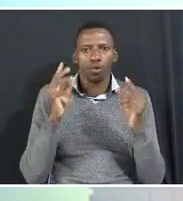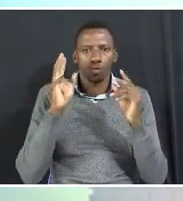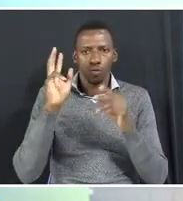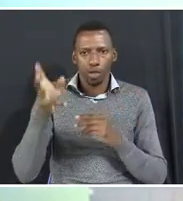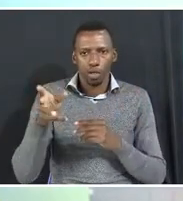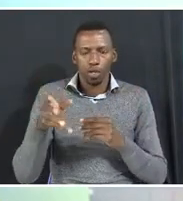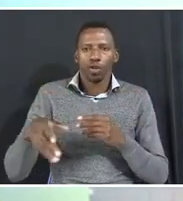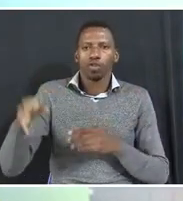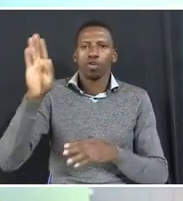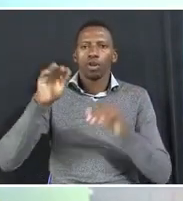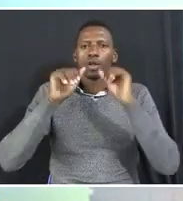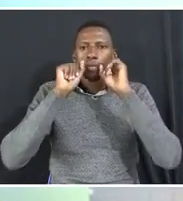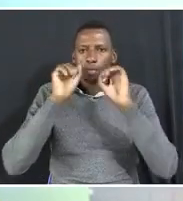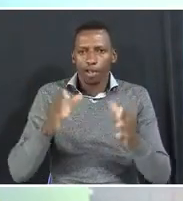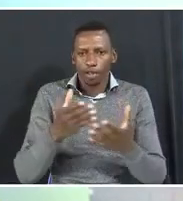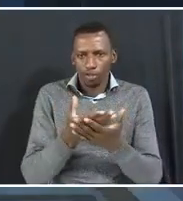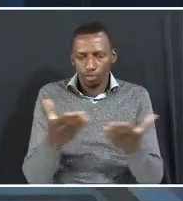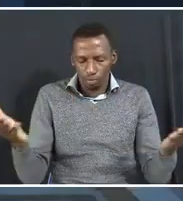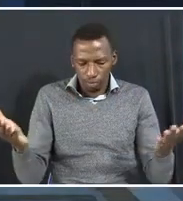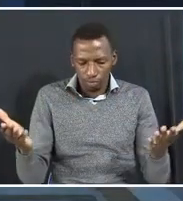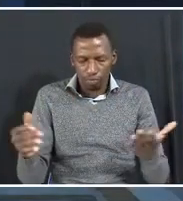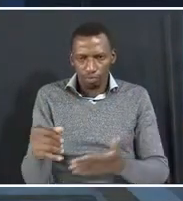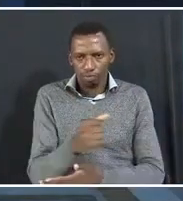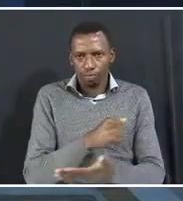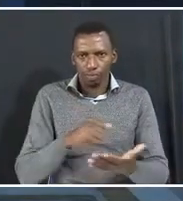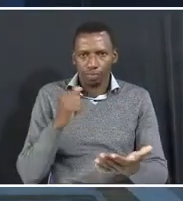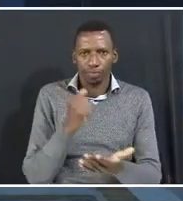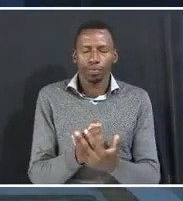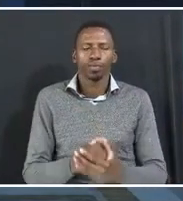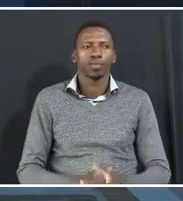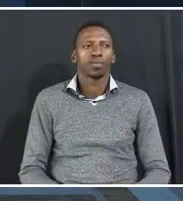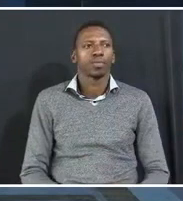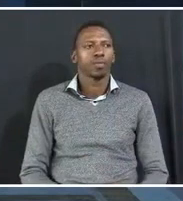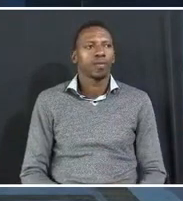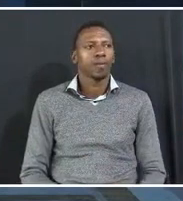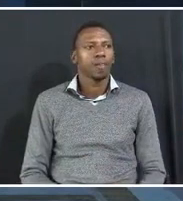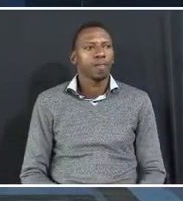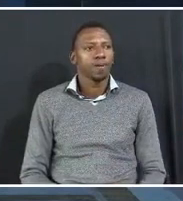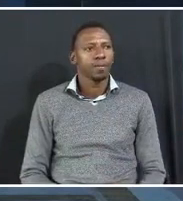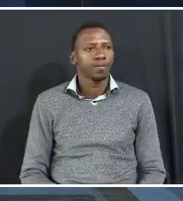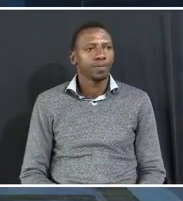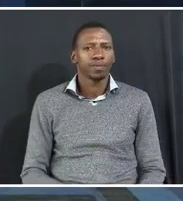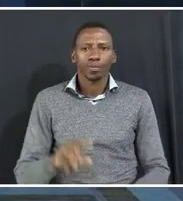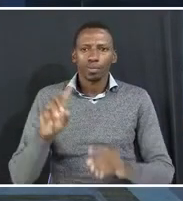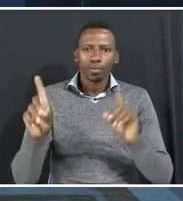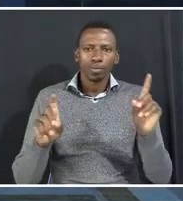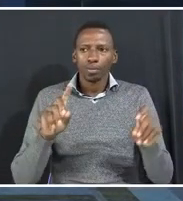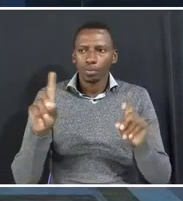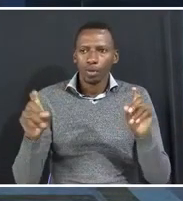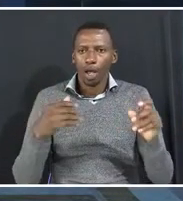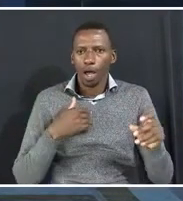bless. Is there any question? I don't know whether I'm the one supposed